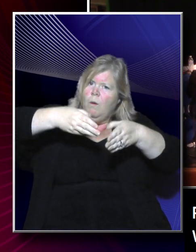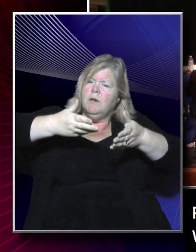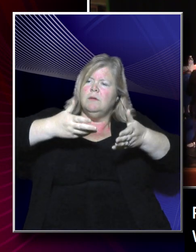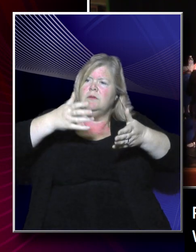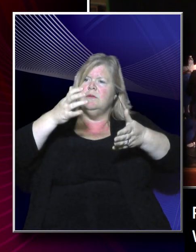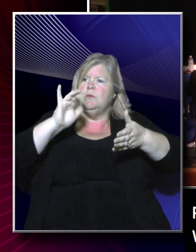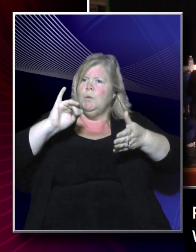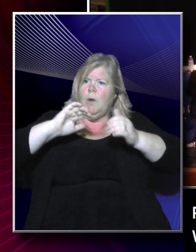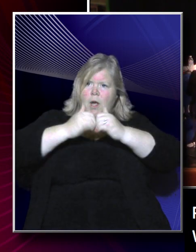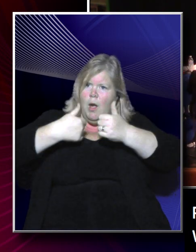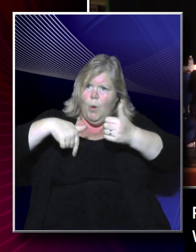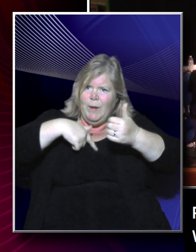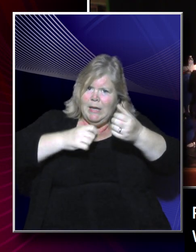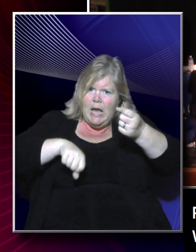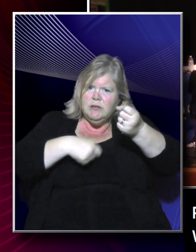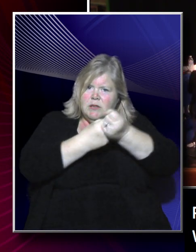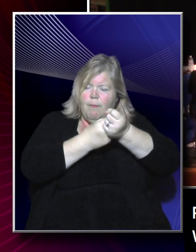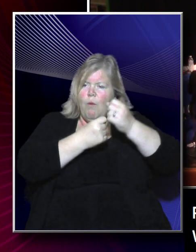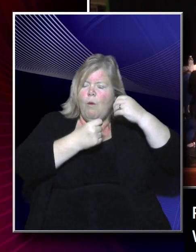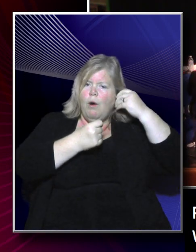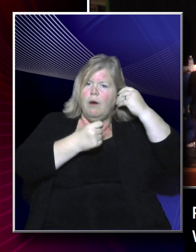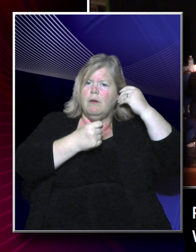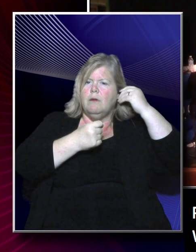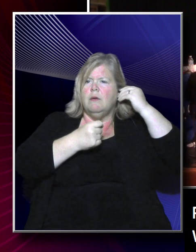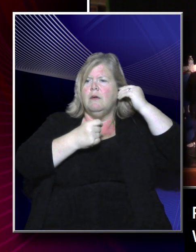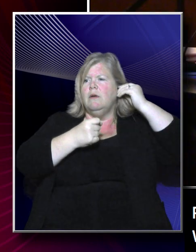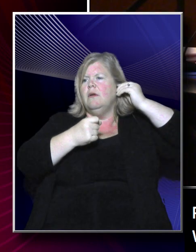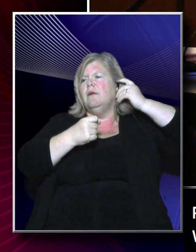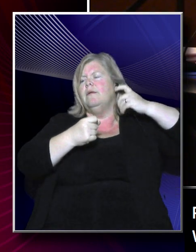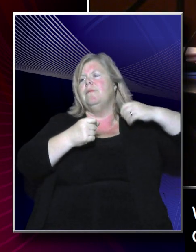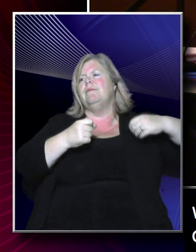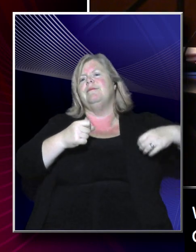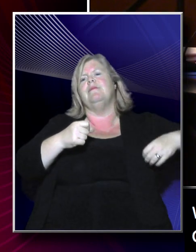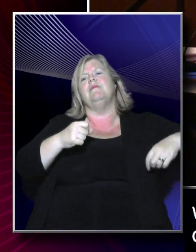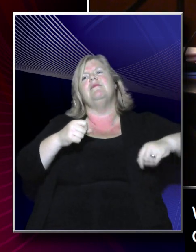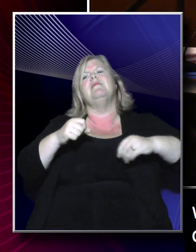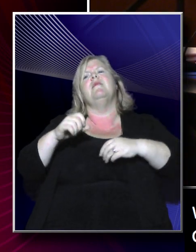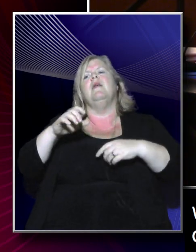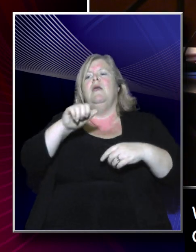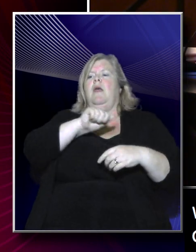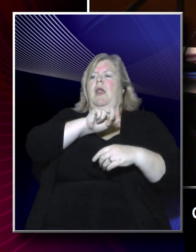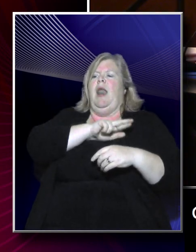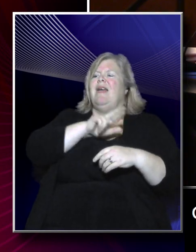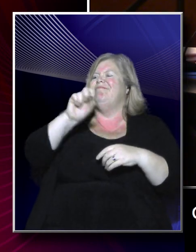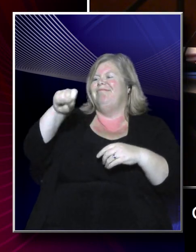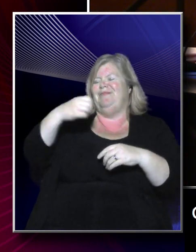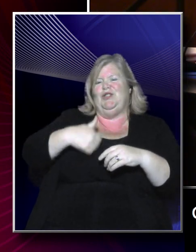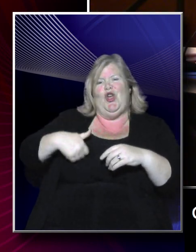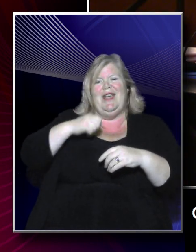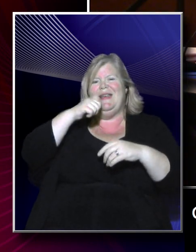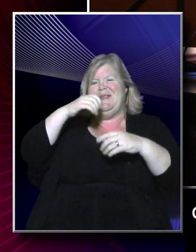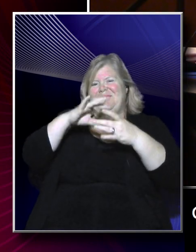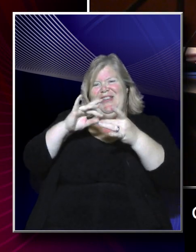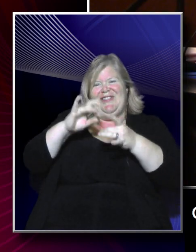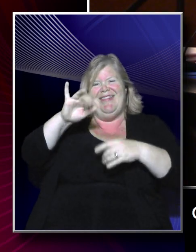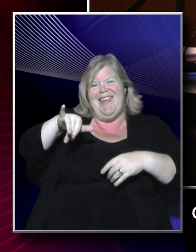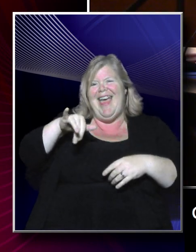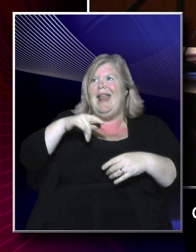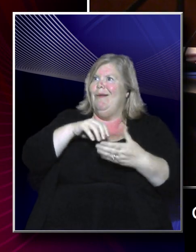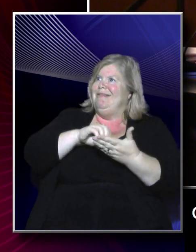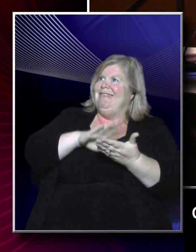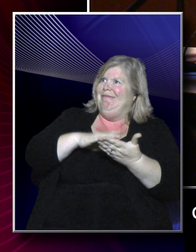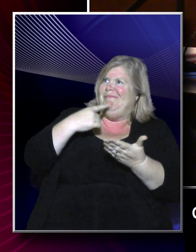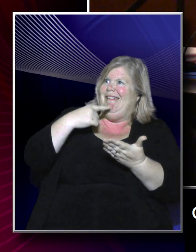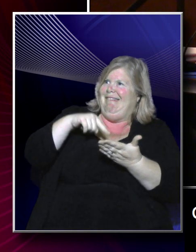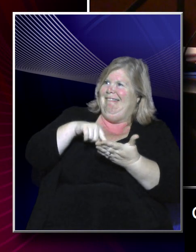can support and Yes. go forward with? I'm sorry to mention that. It was in my notes.